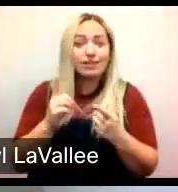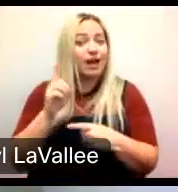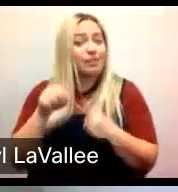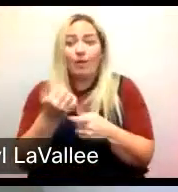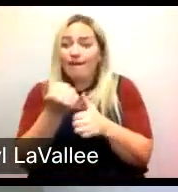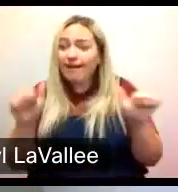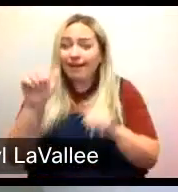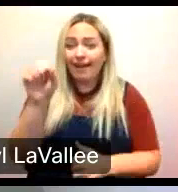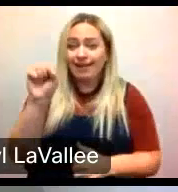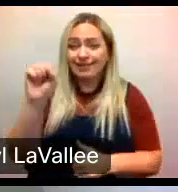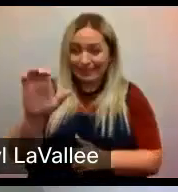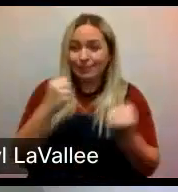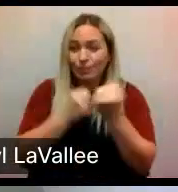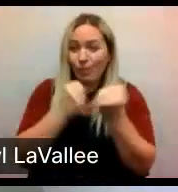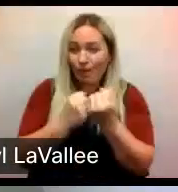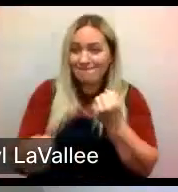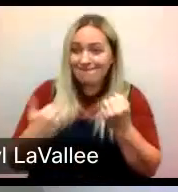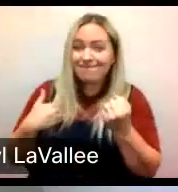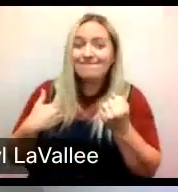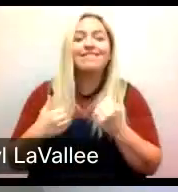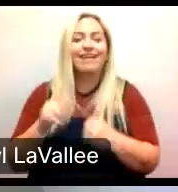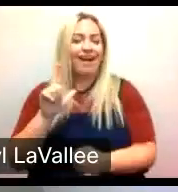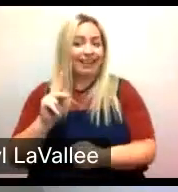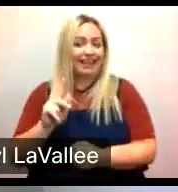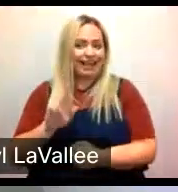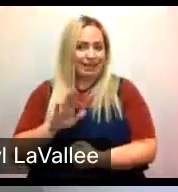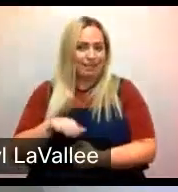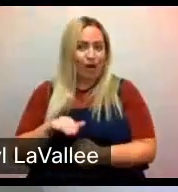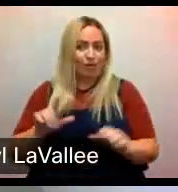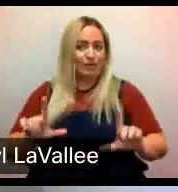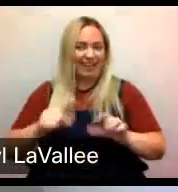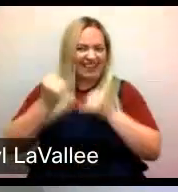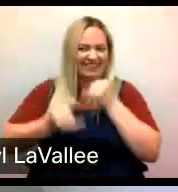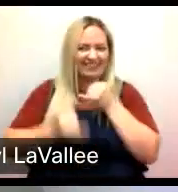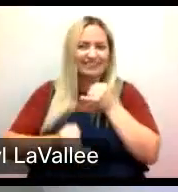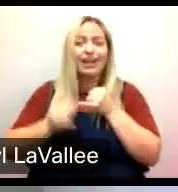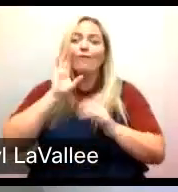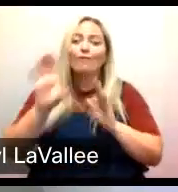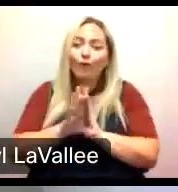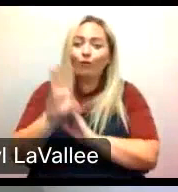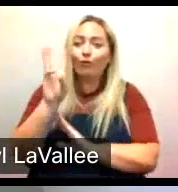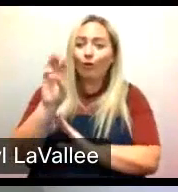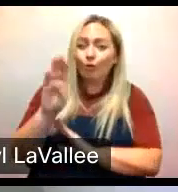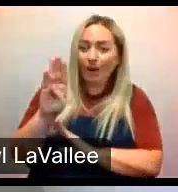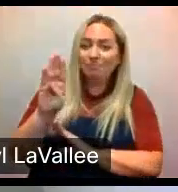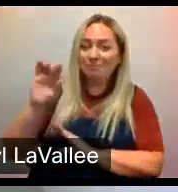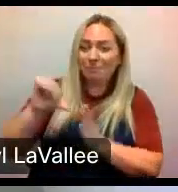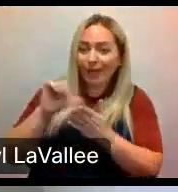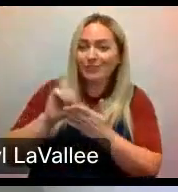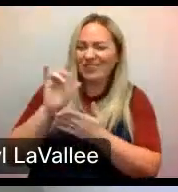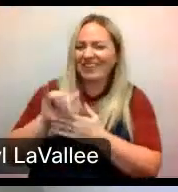ASC supports available to you, there's also a link at the end of the slide with a photo of our webpage, and that's always a great place to start